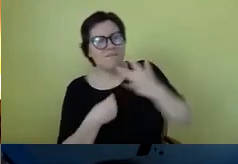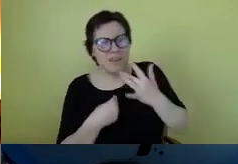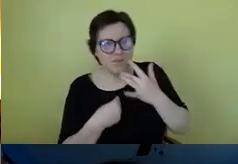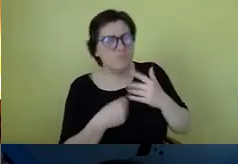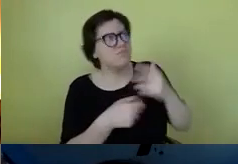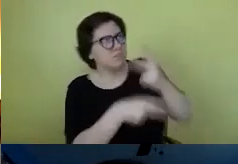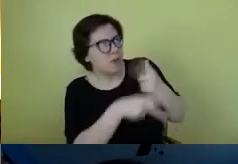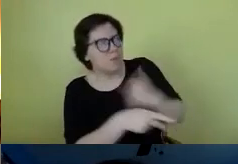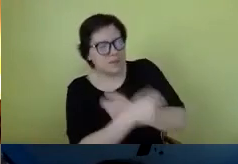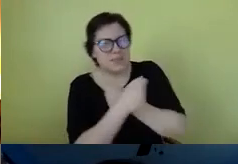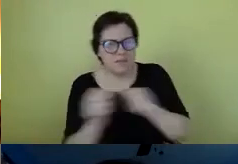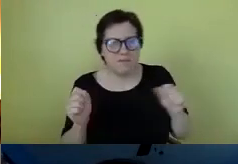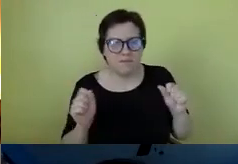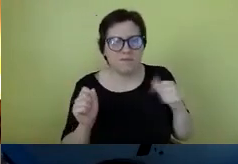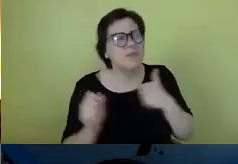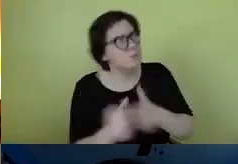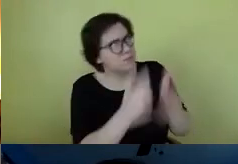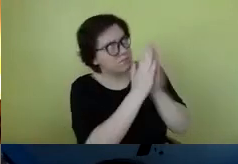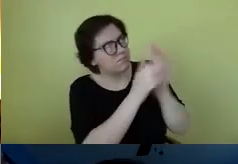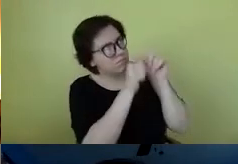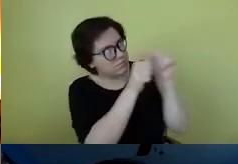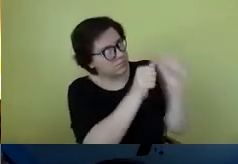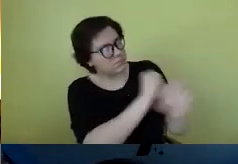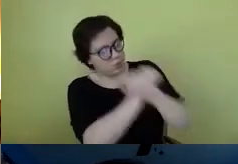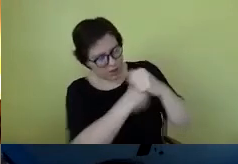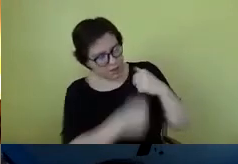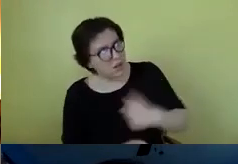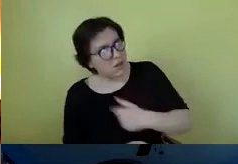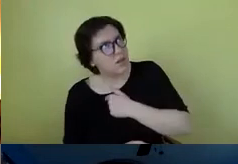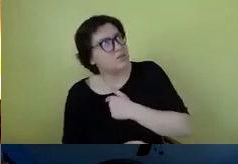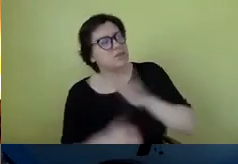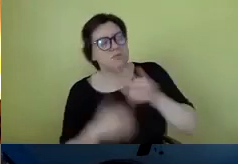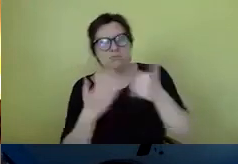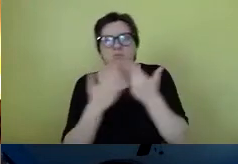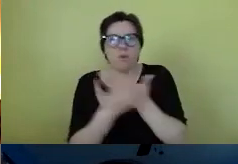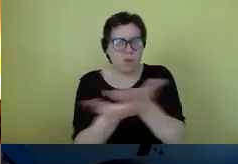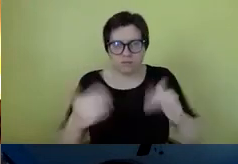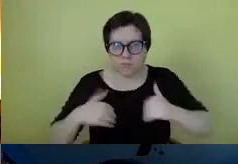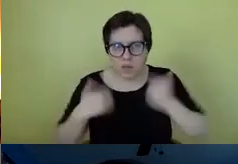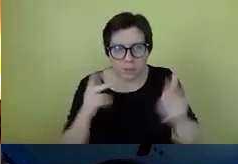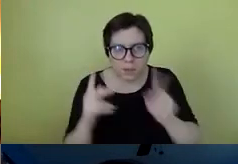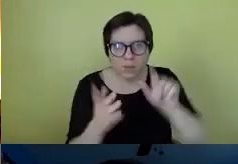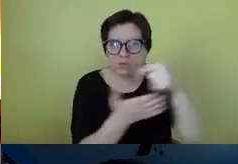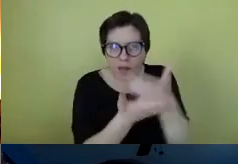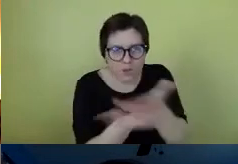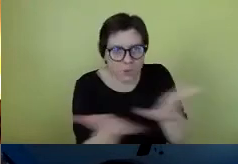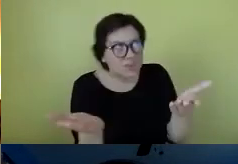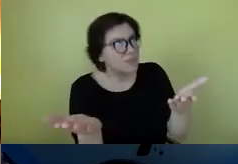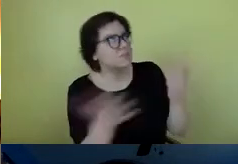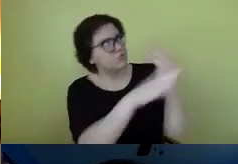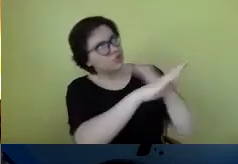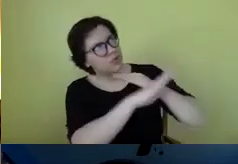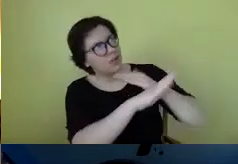paths. We ask that you continue to protect us, all of our young people and graduates, and to shelter